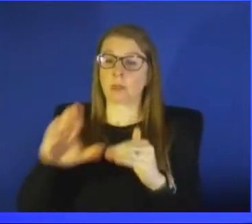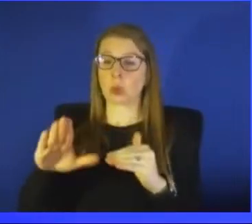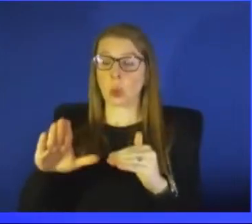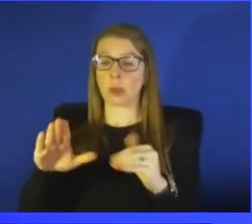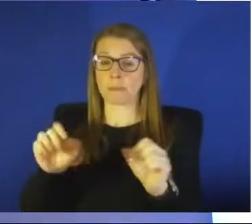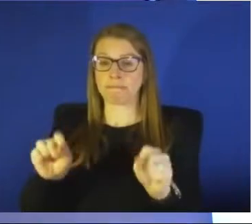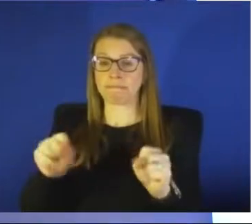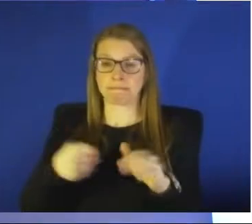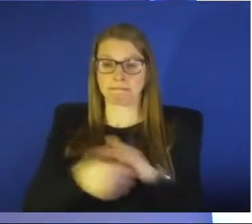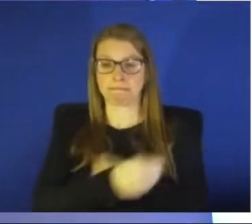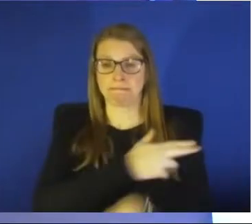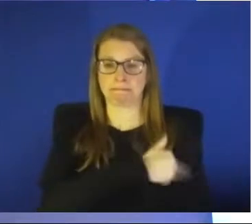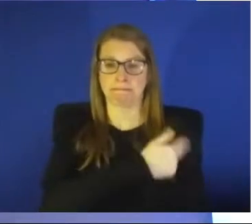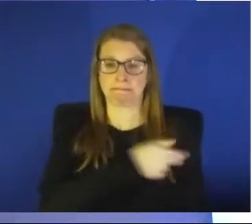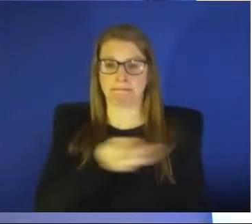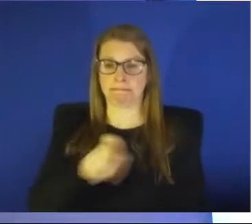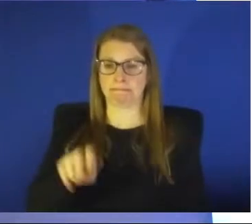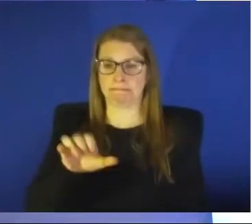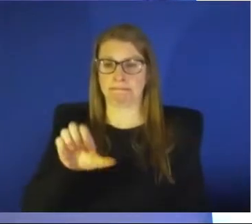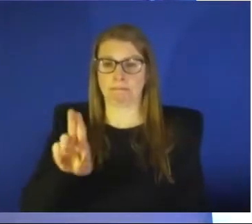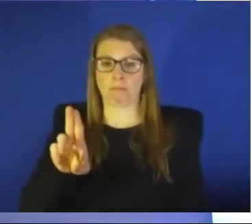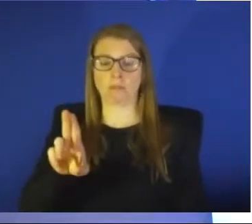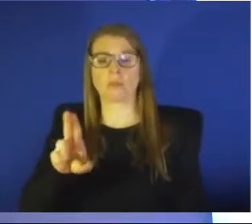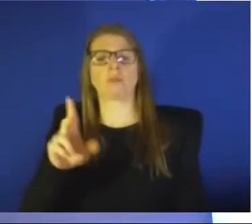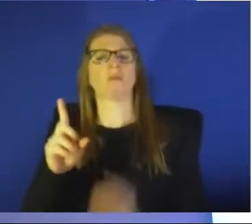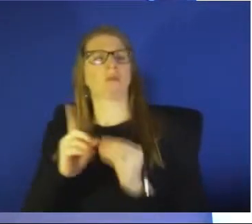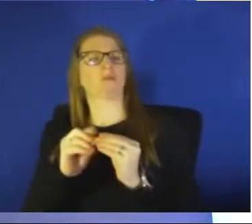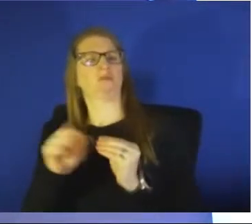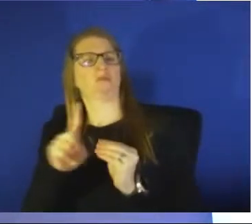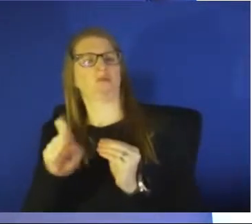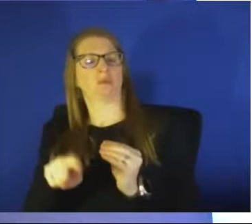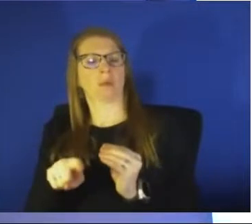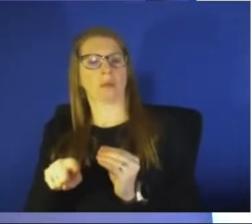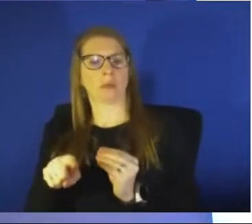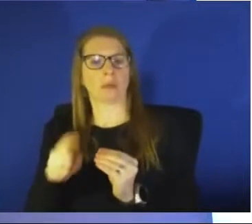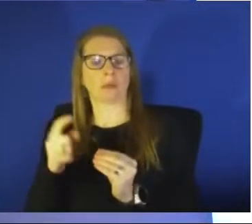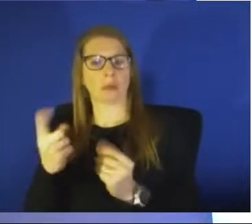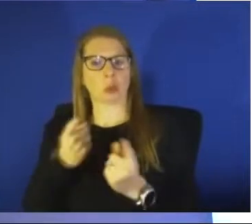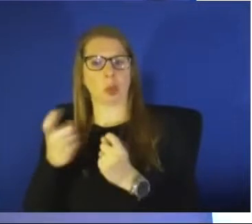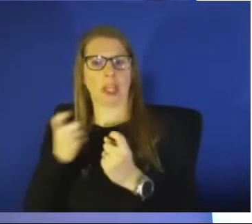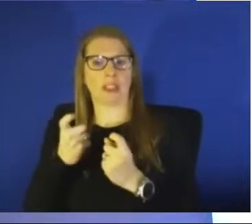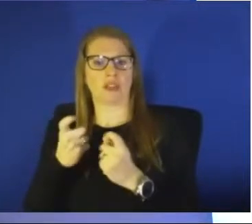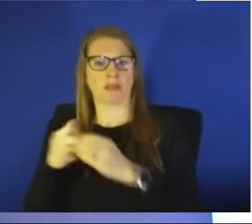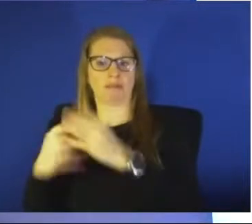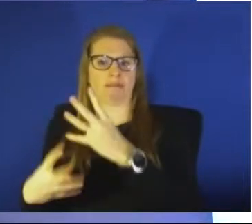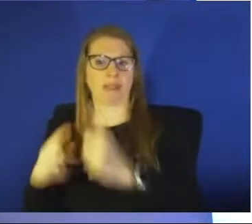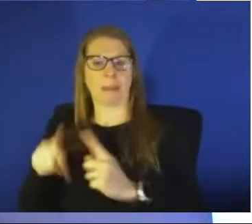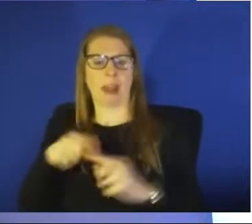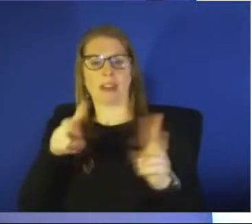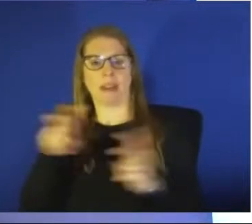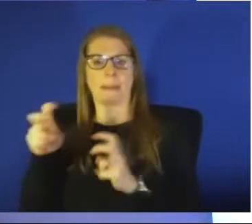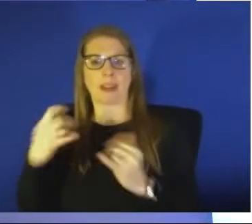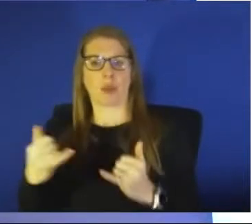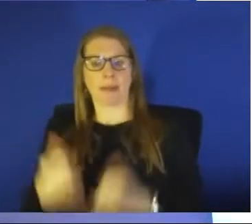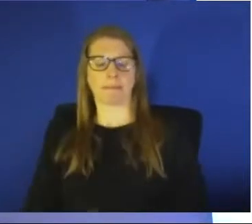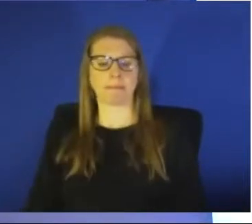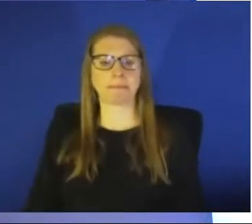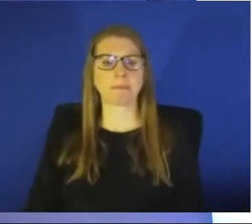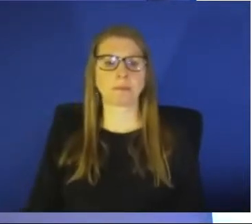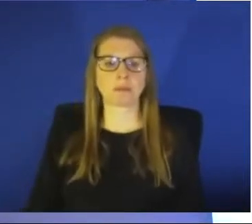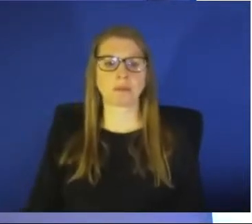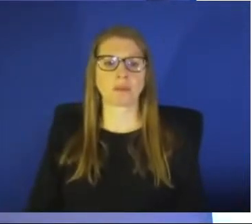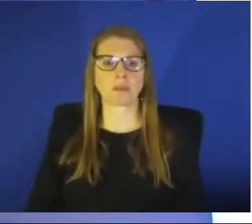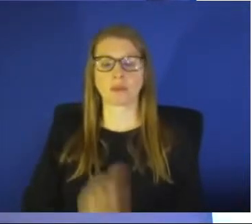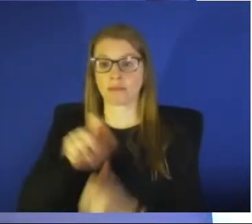One more question for you, and I'm going to combine, we get a bunch of questions on this topic today. Yeah. Specific to